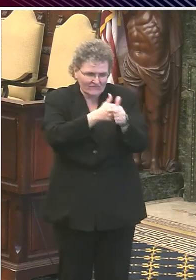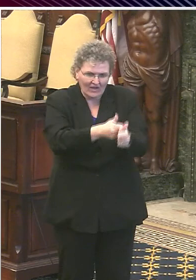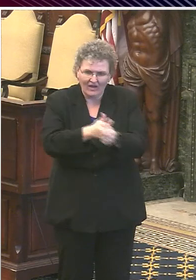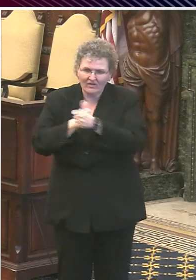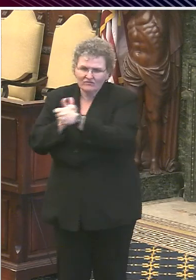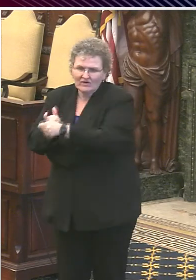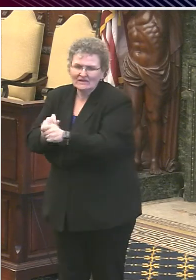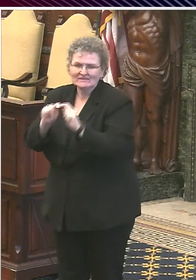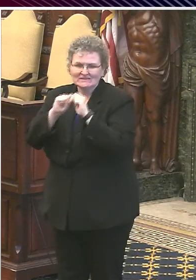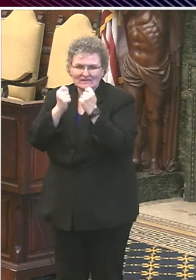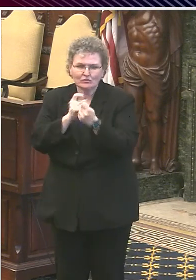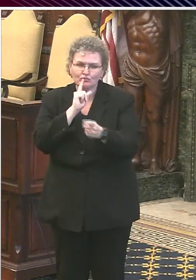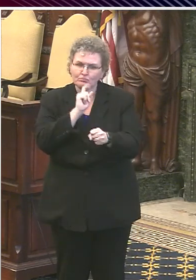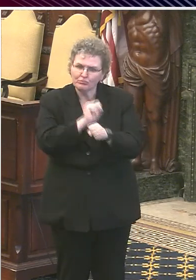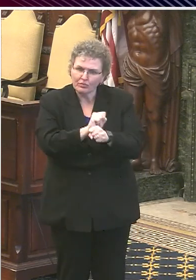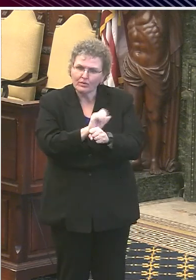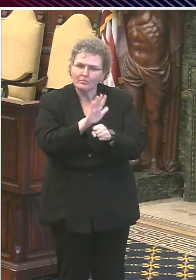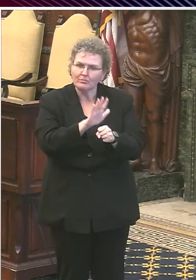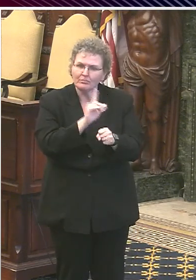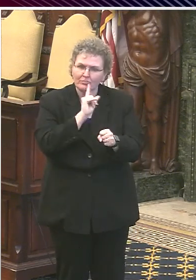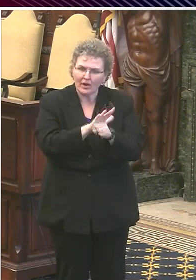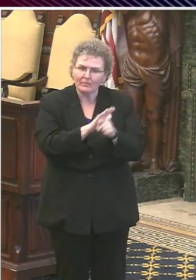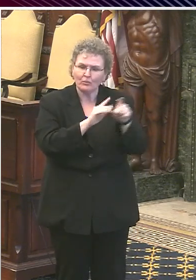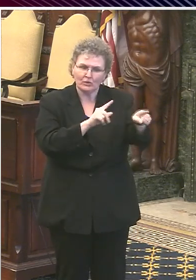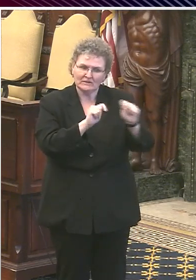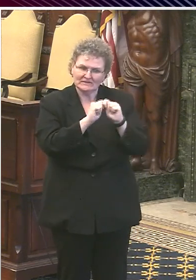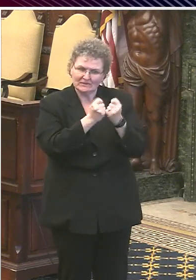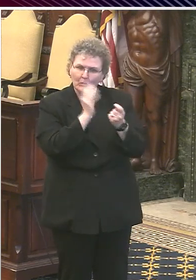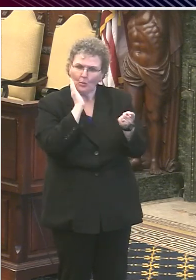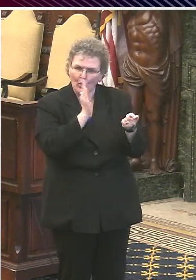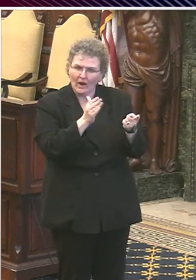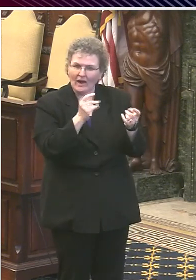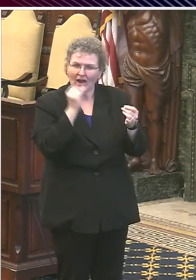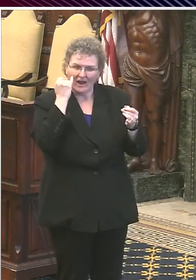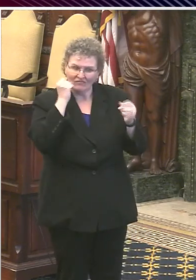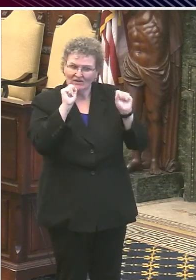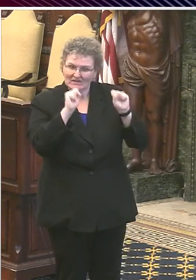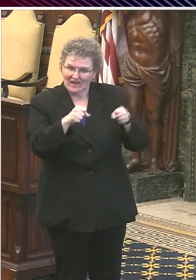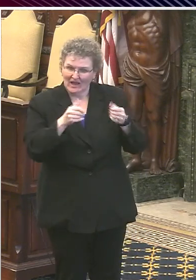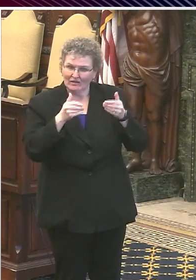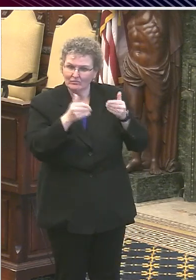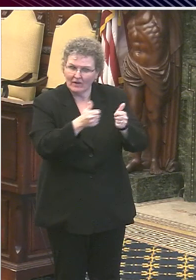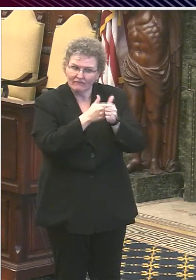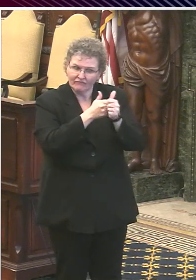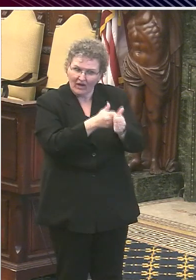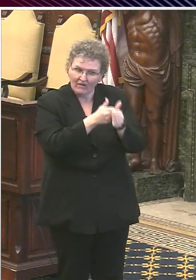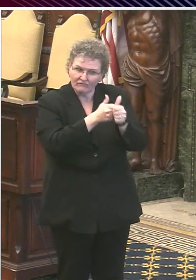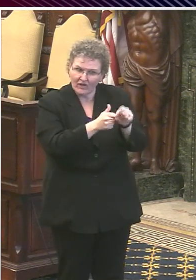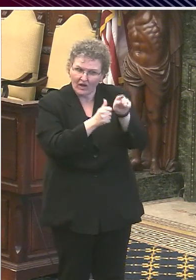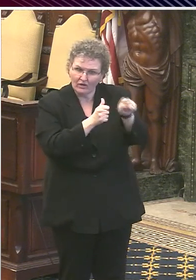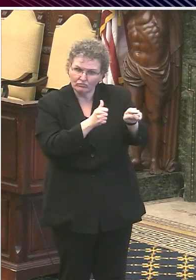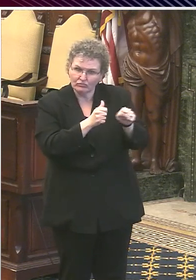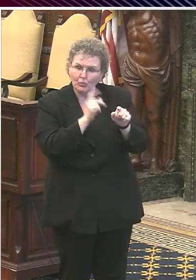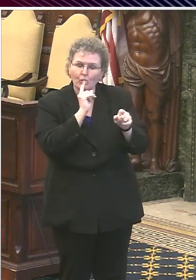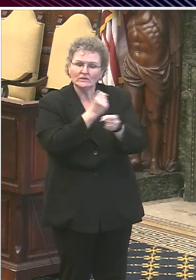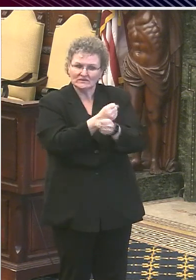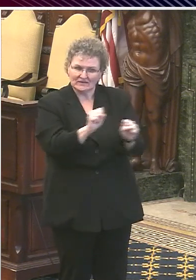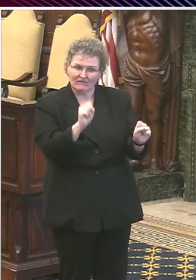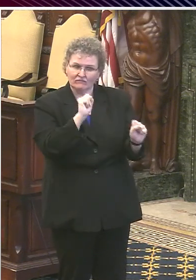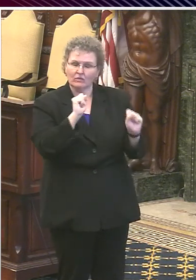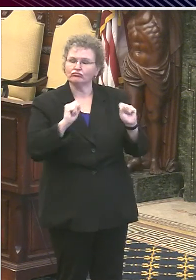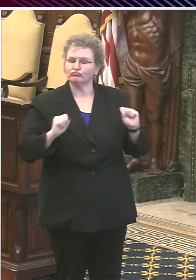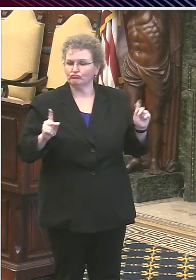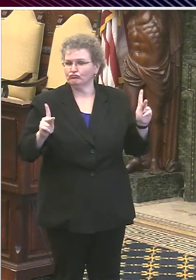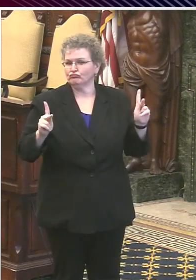to be enforcing those rules. And if they can do that, they can make them as safe as possible. Okay. And one last question, Dr. Farley. This is just about